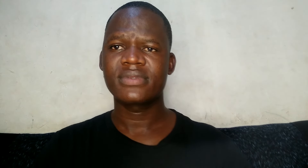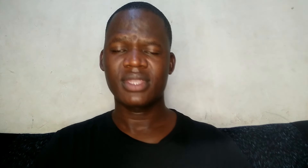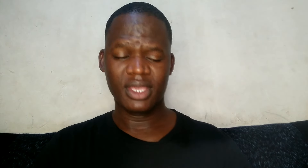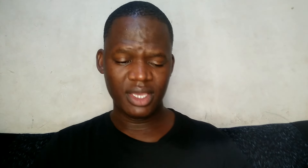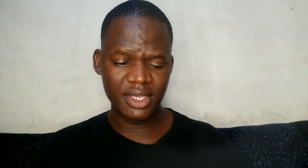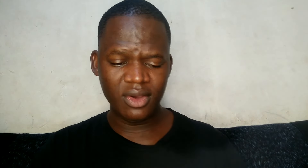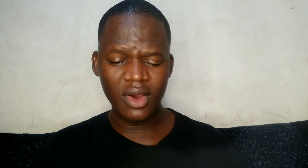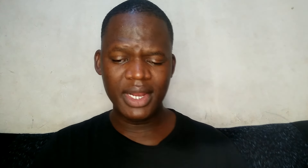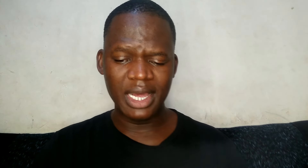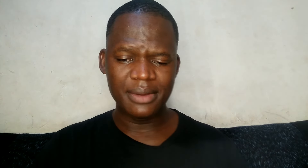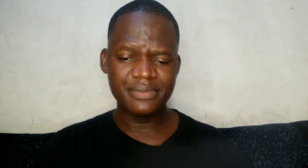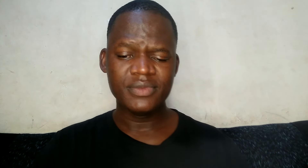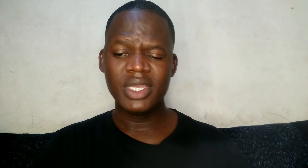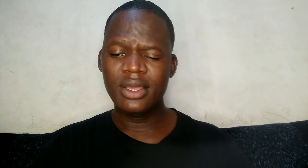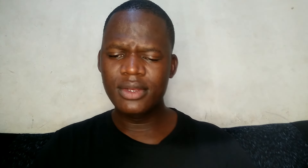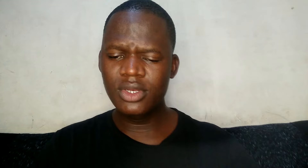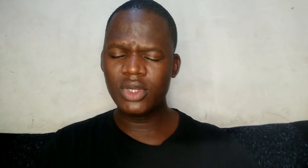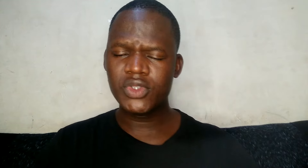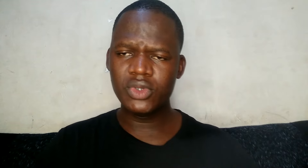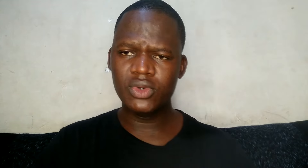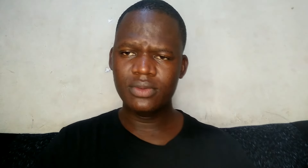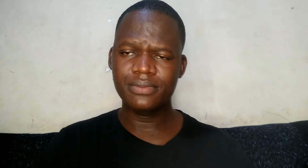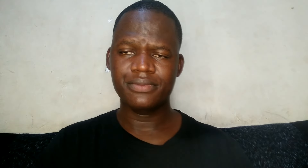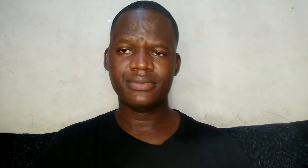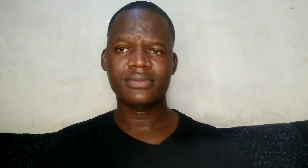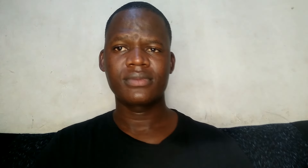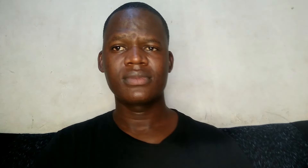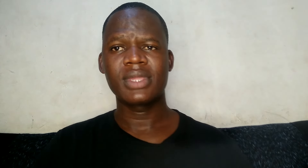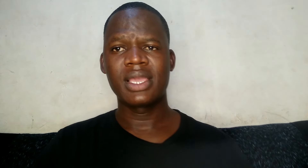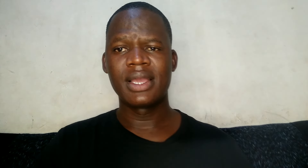feelings in order not to